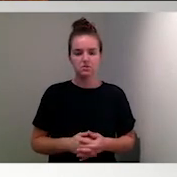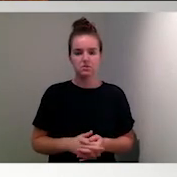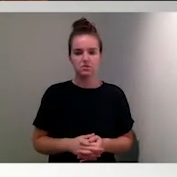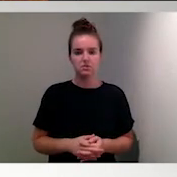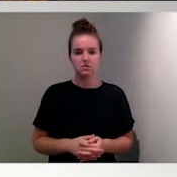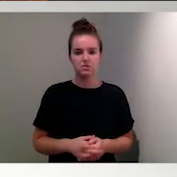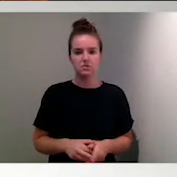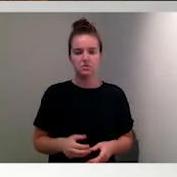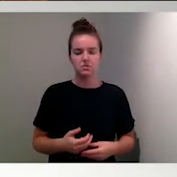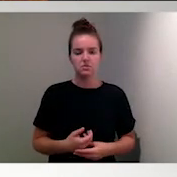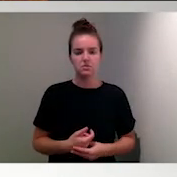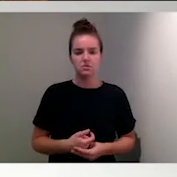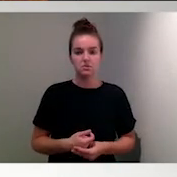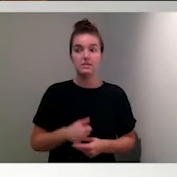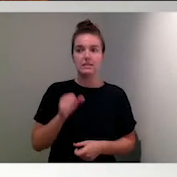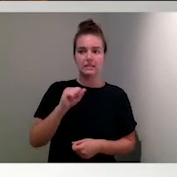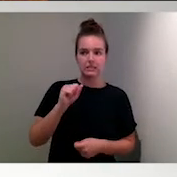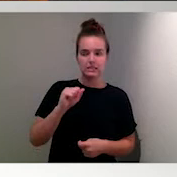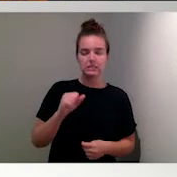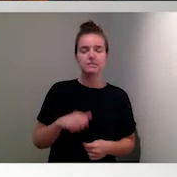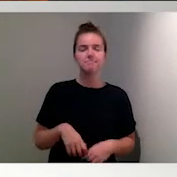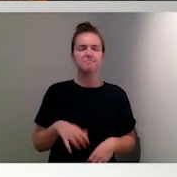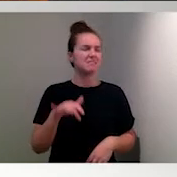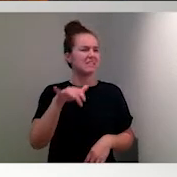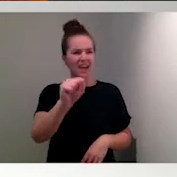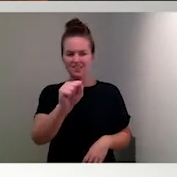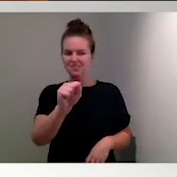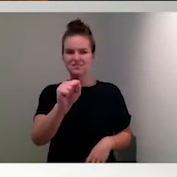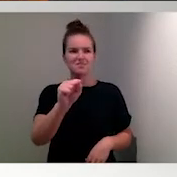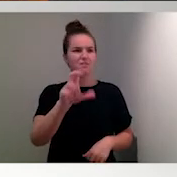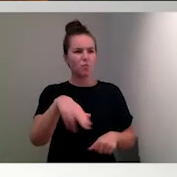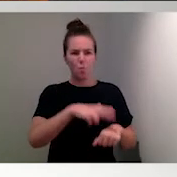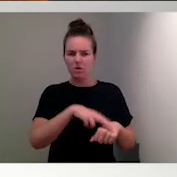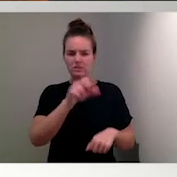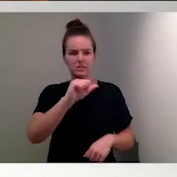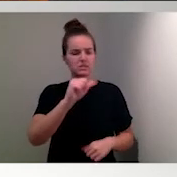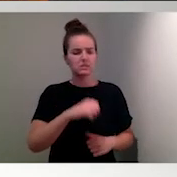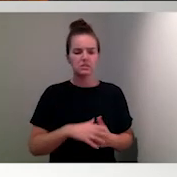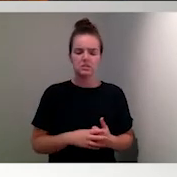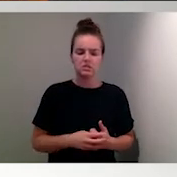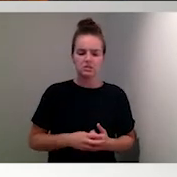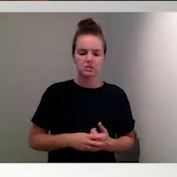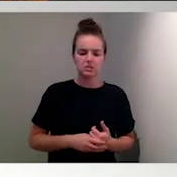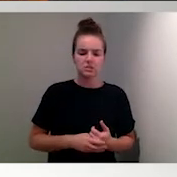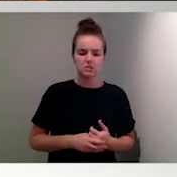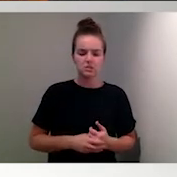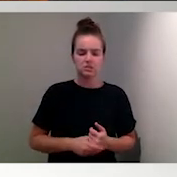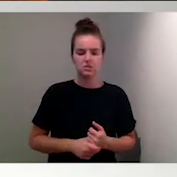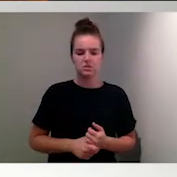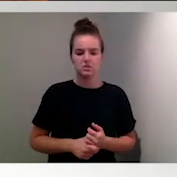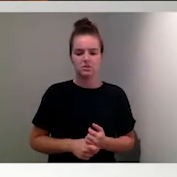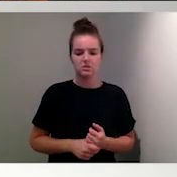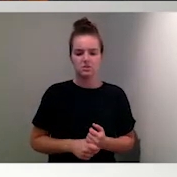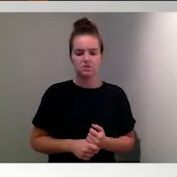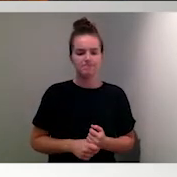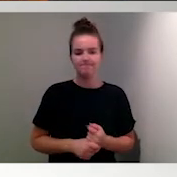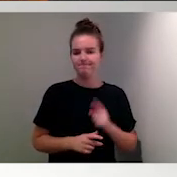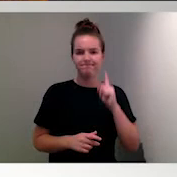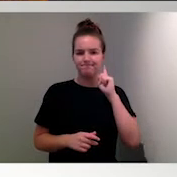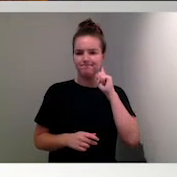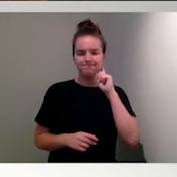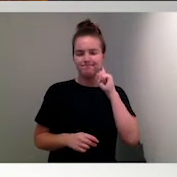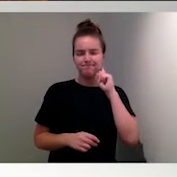go. Absolutely. So I think really the question is more about, are some of those places suitable for being able to do your own